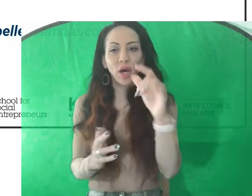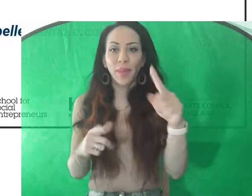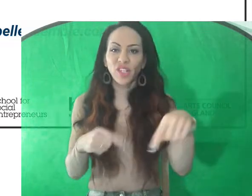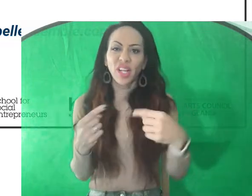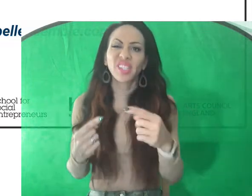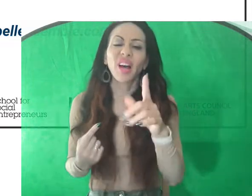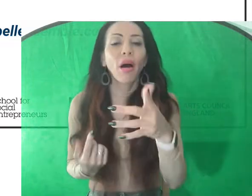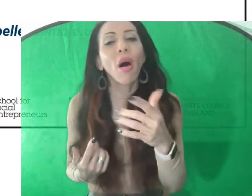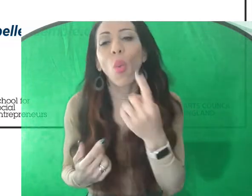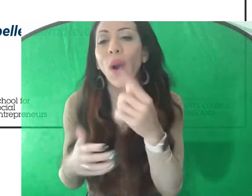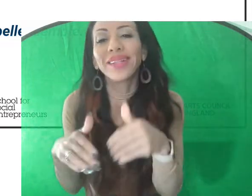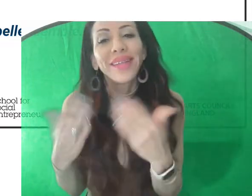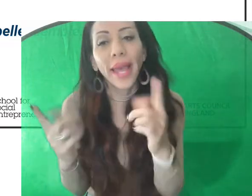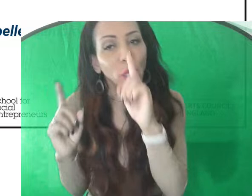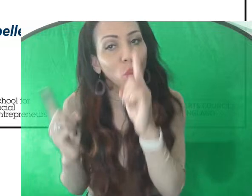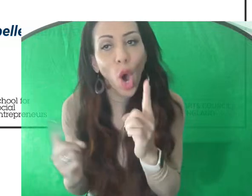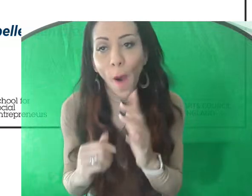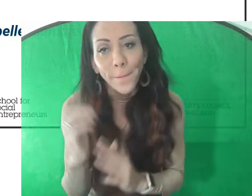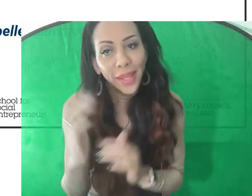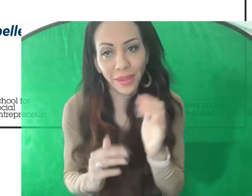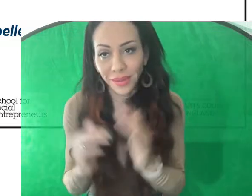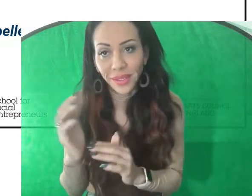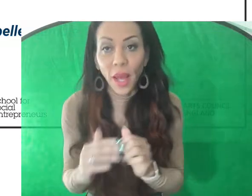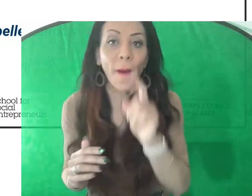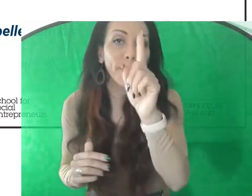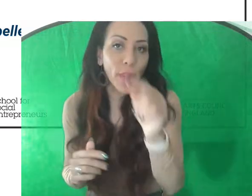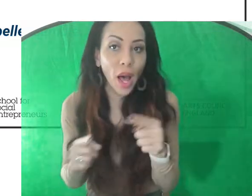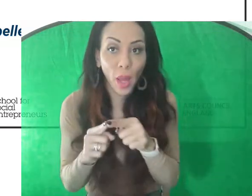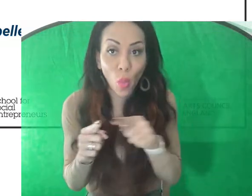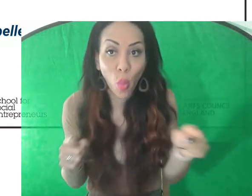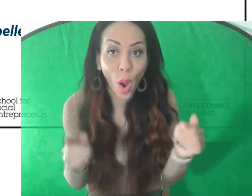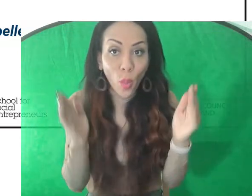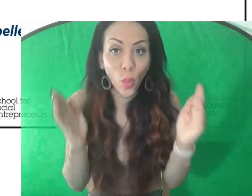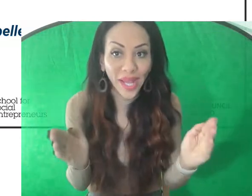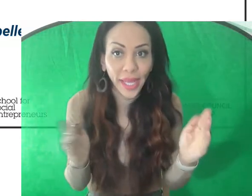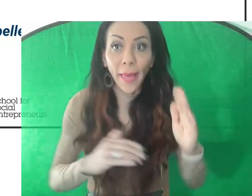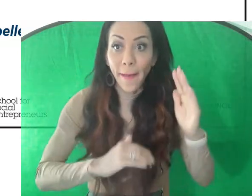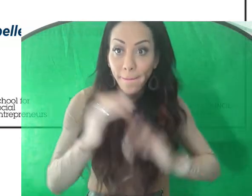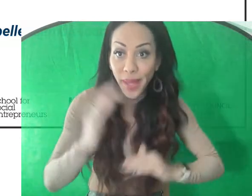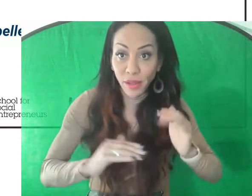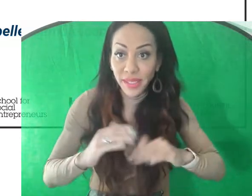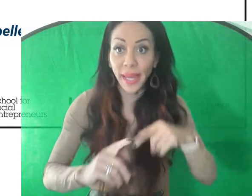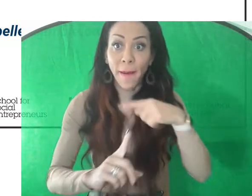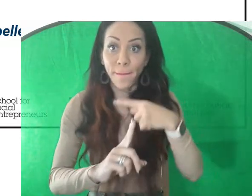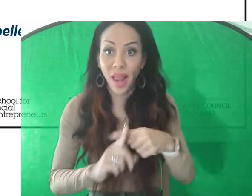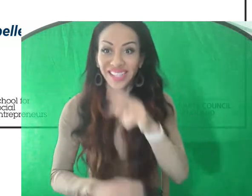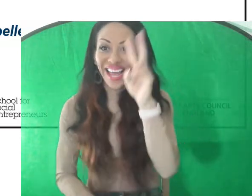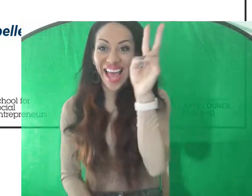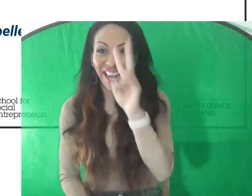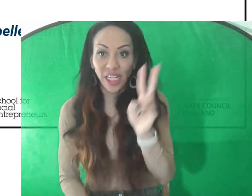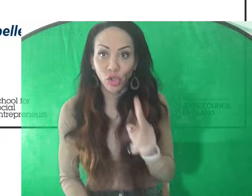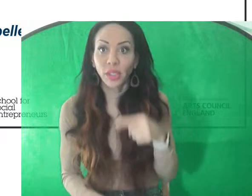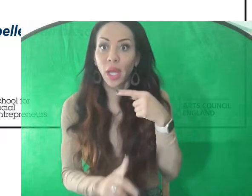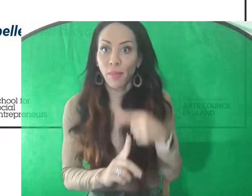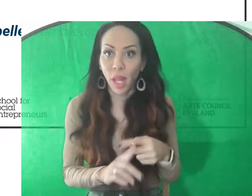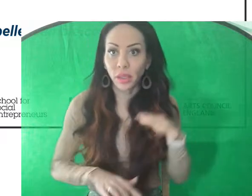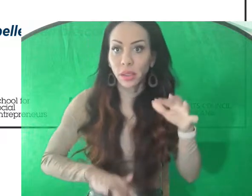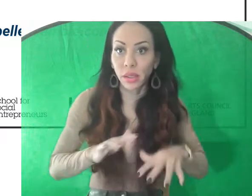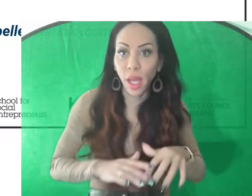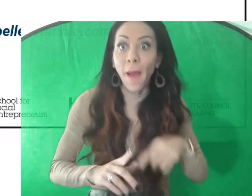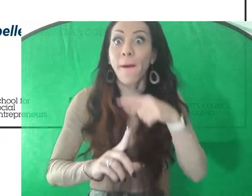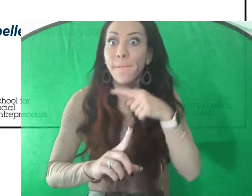anything. So in the 1 week, they're actually building and they're doing the coding and electronics and they're choreographing. So it